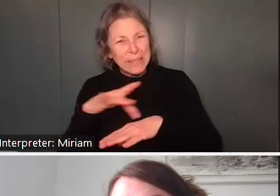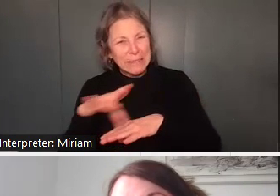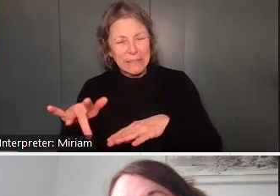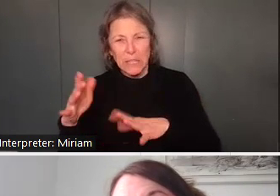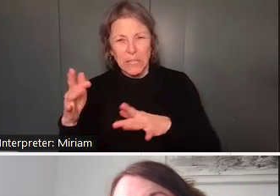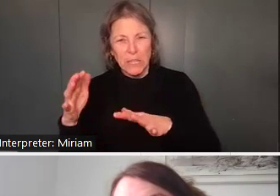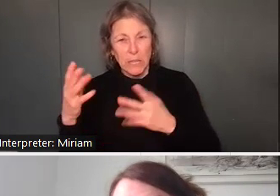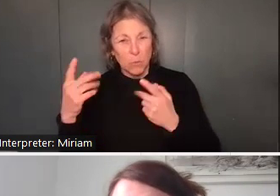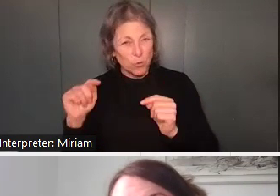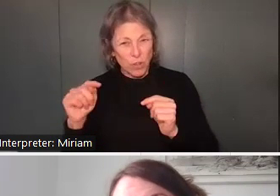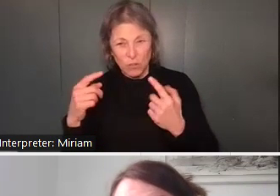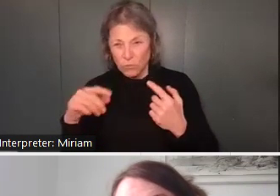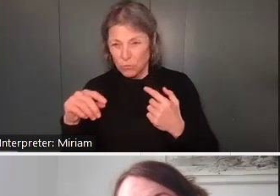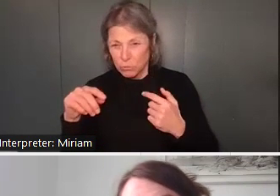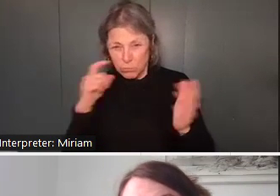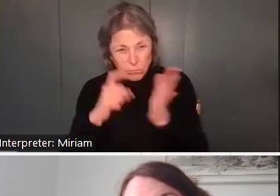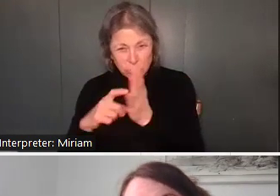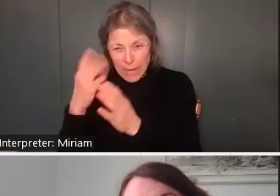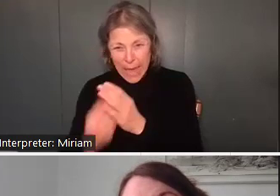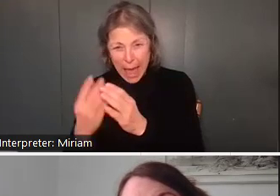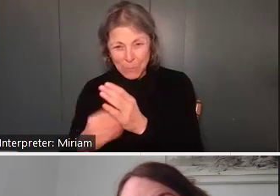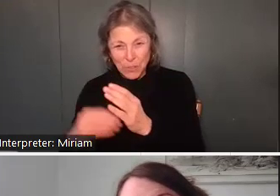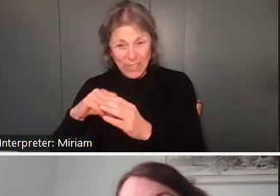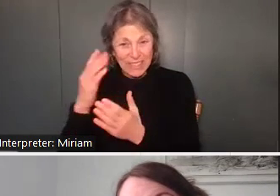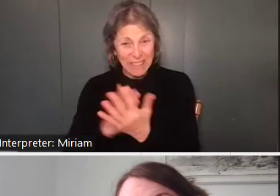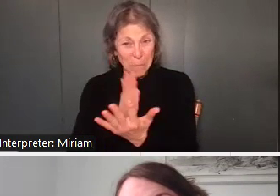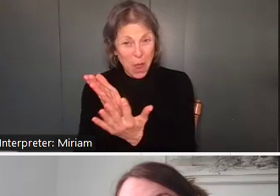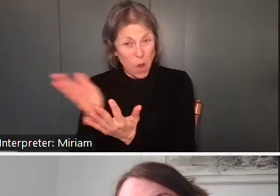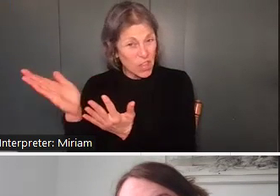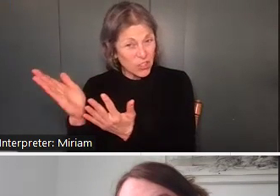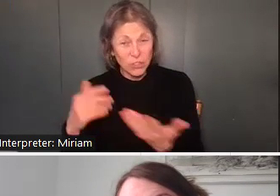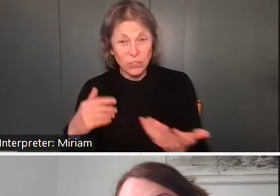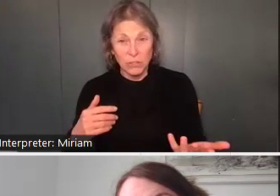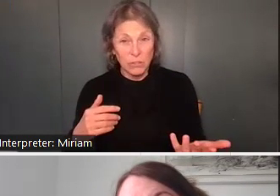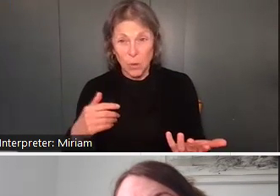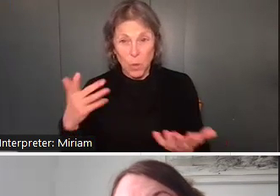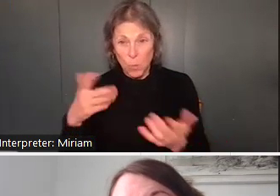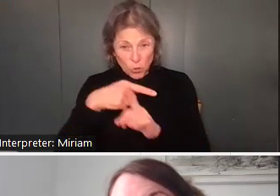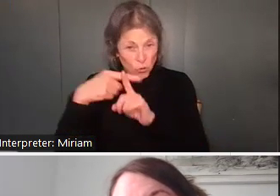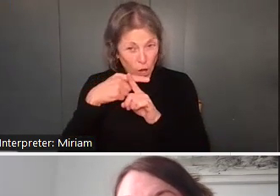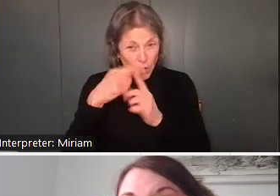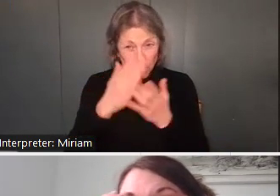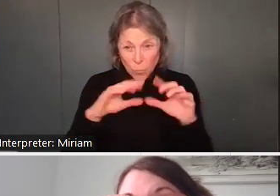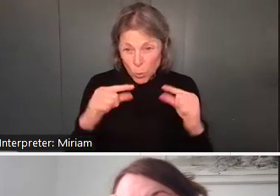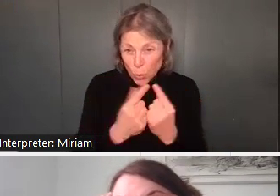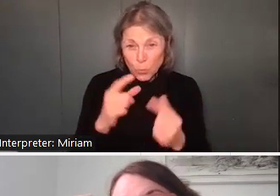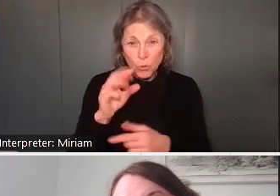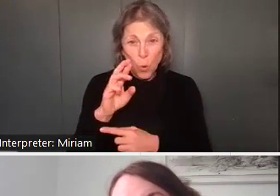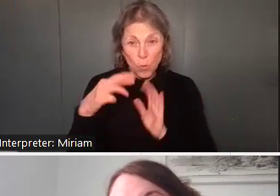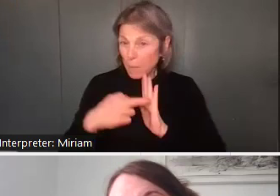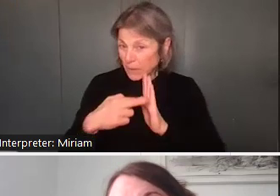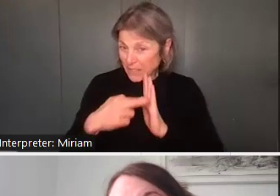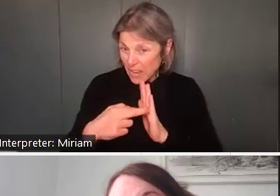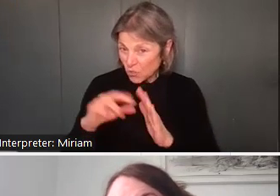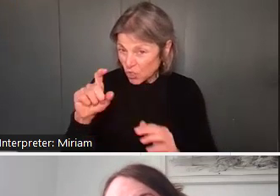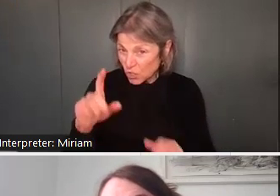some gaps within, certain areas that we want to target certain groups for representation?